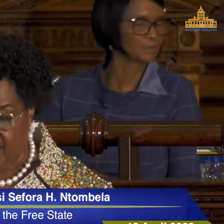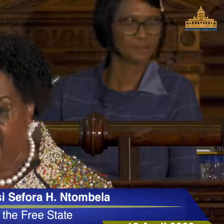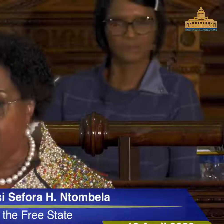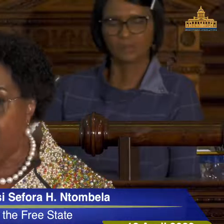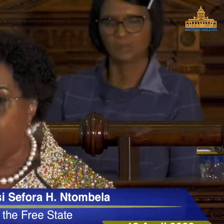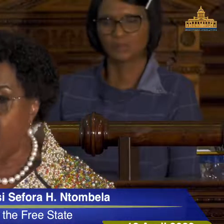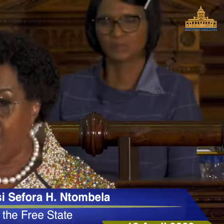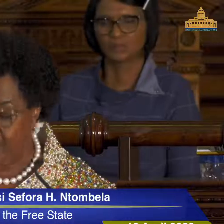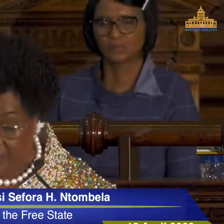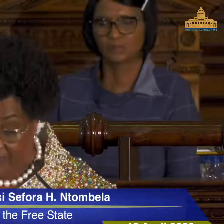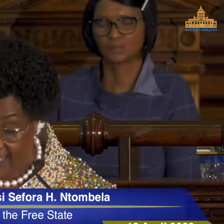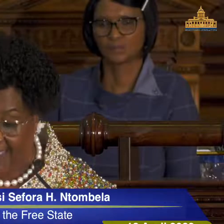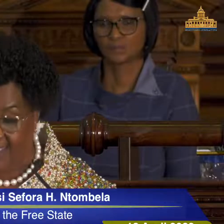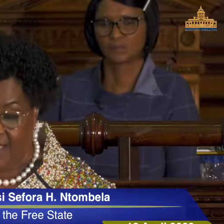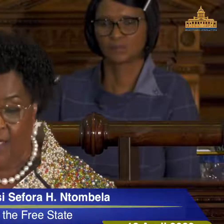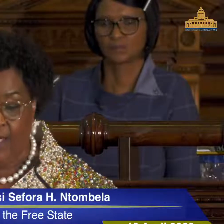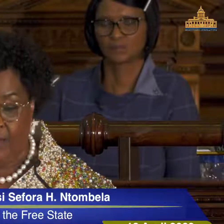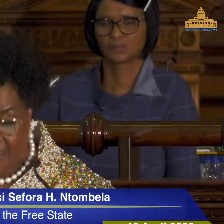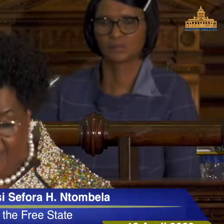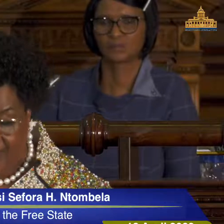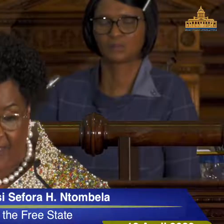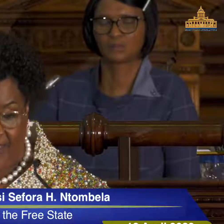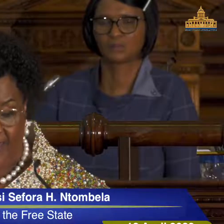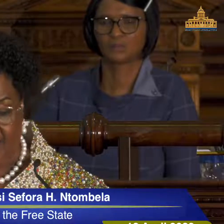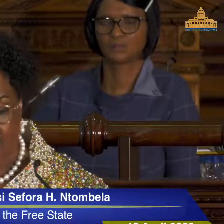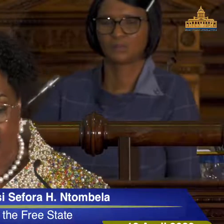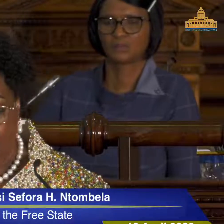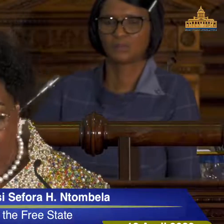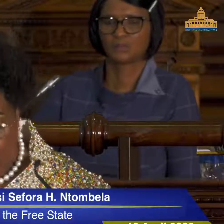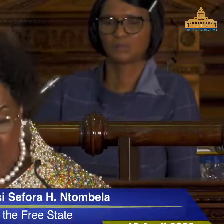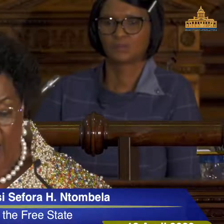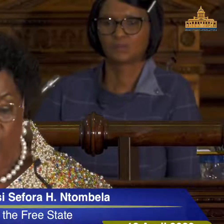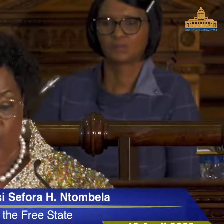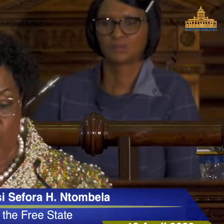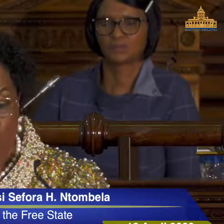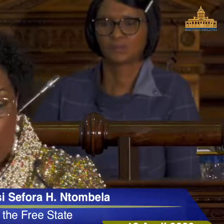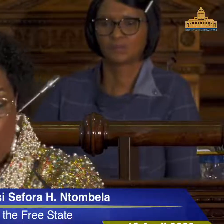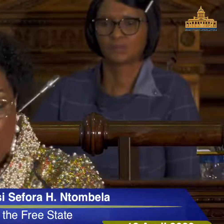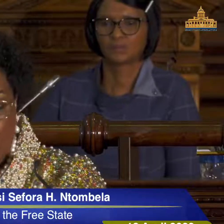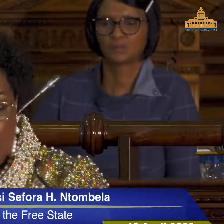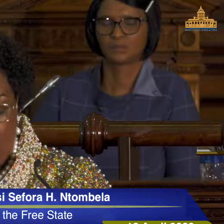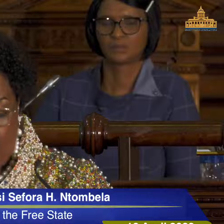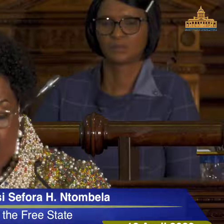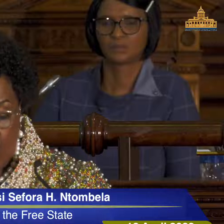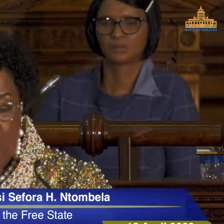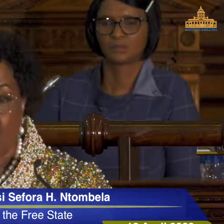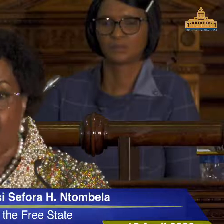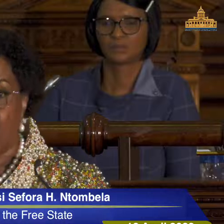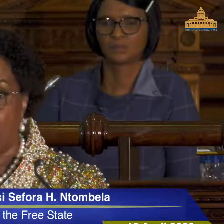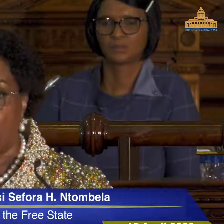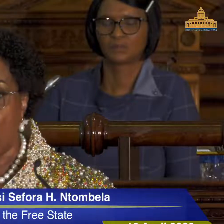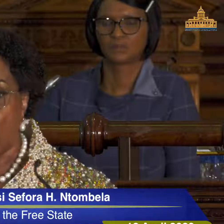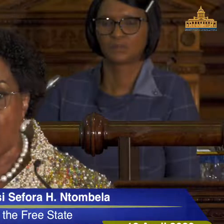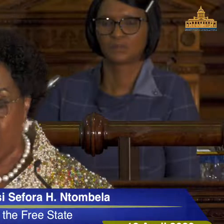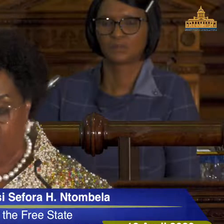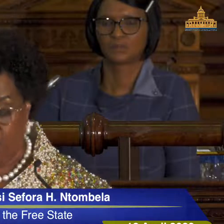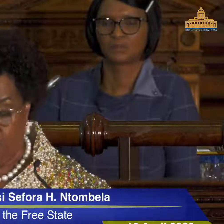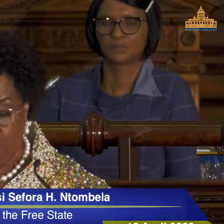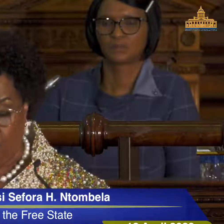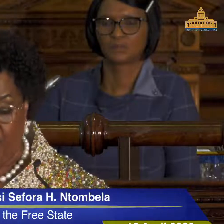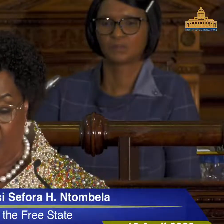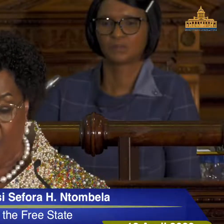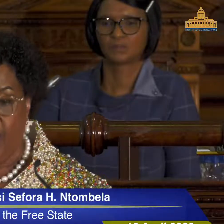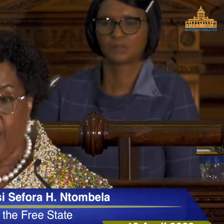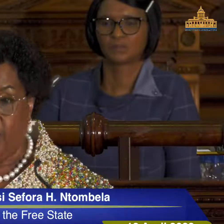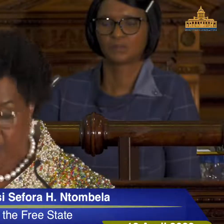Yes, we have started. Immediately after this, we are also going to have our provincial Imbizo. We are not going